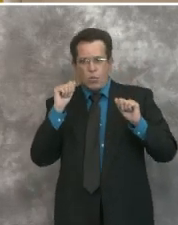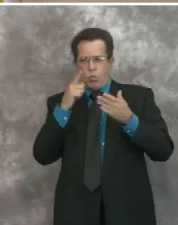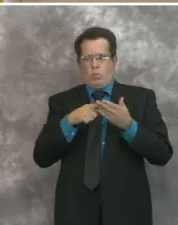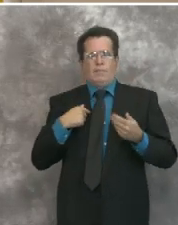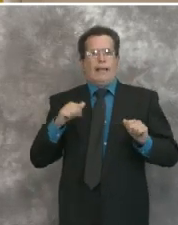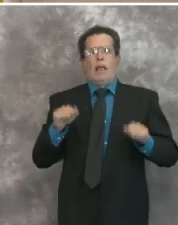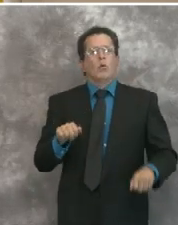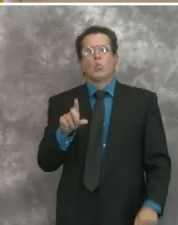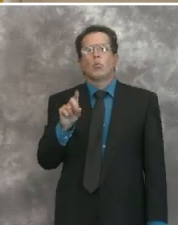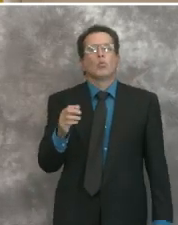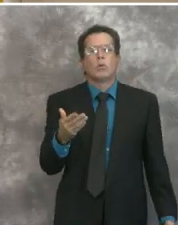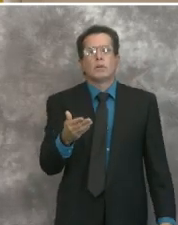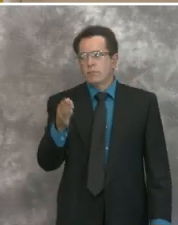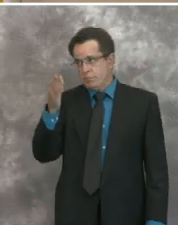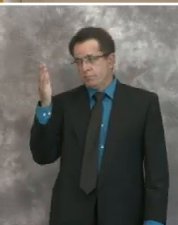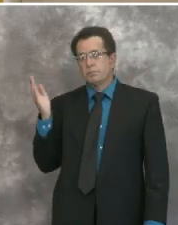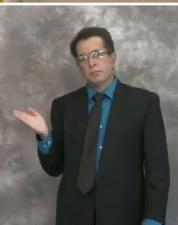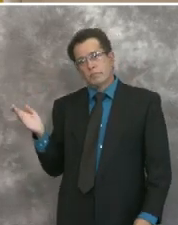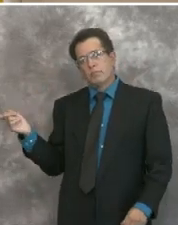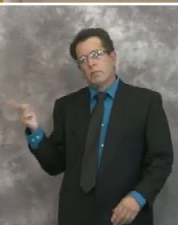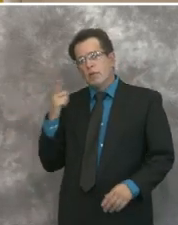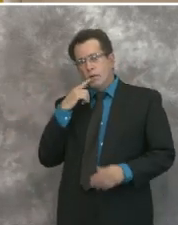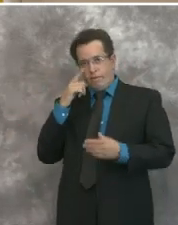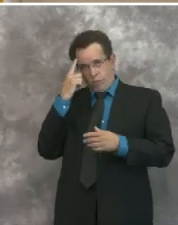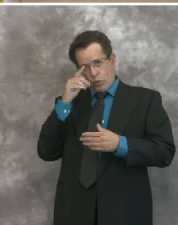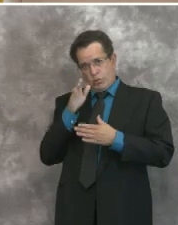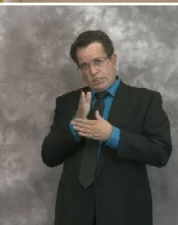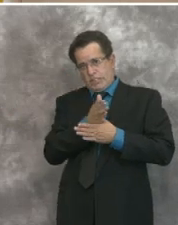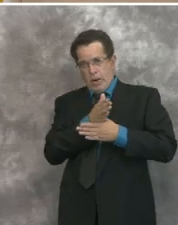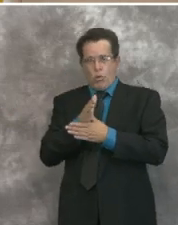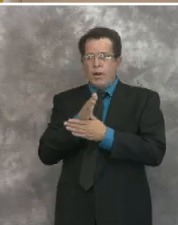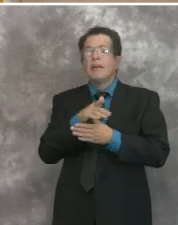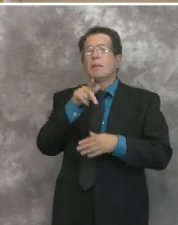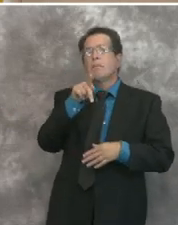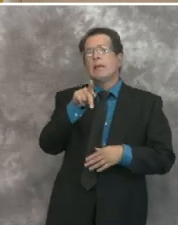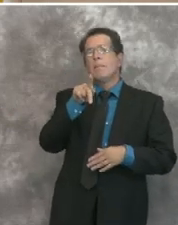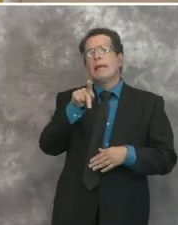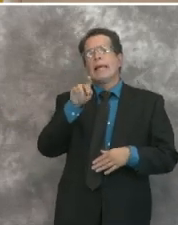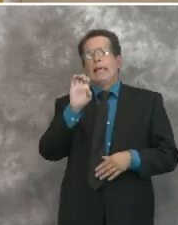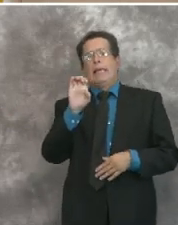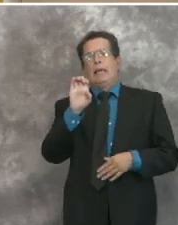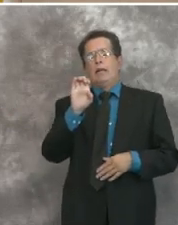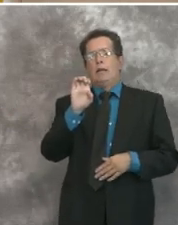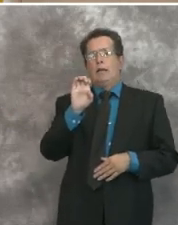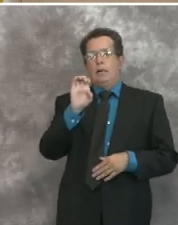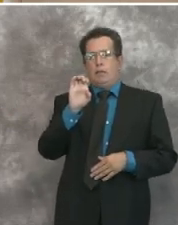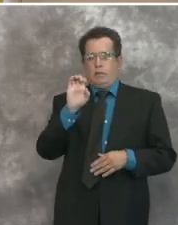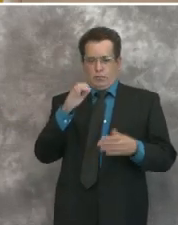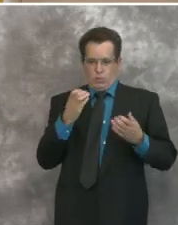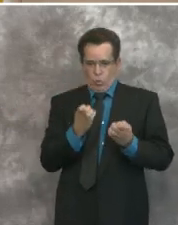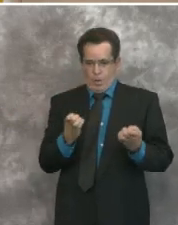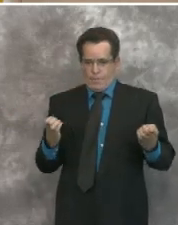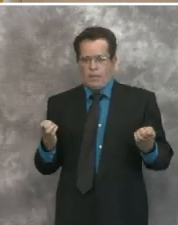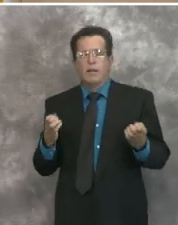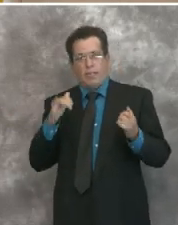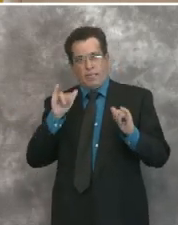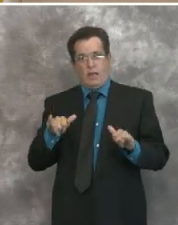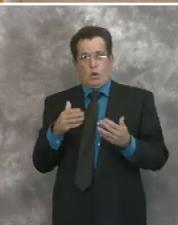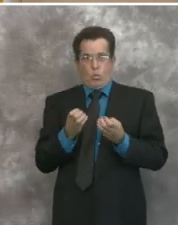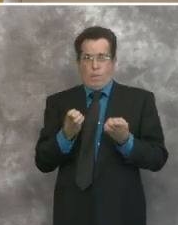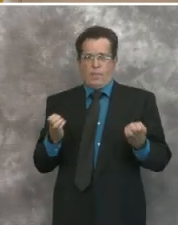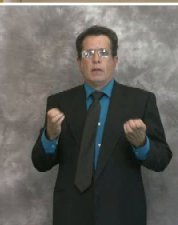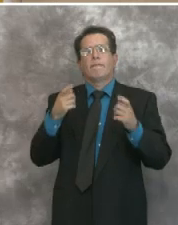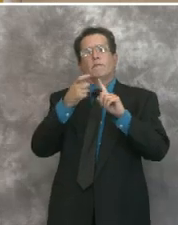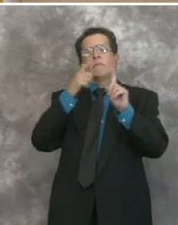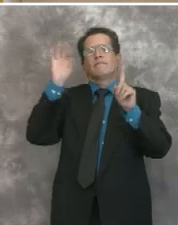more could be done? So in terms of sharing PPE, for instance, those supplies come from the